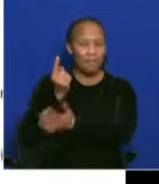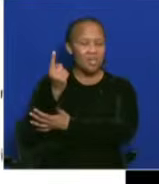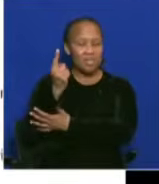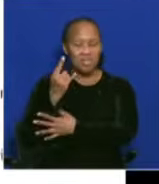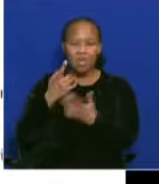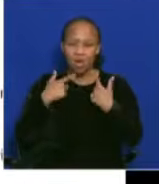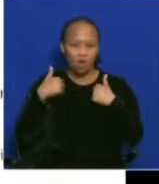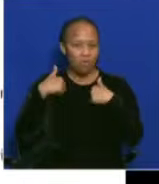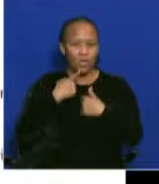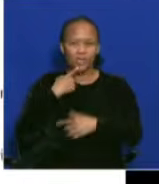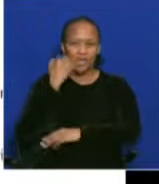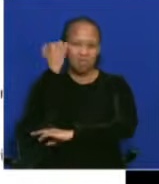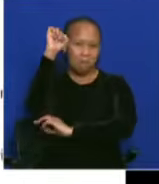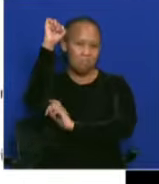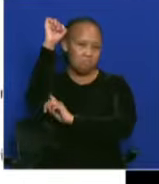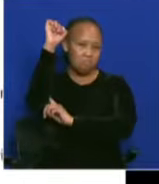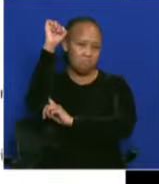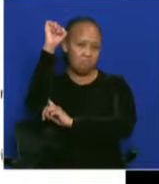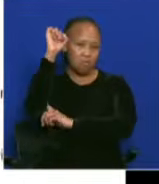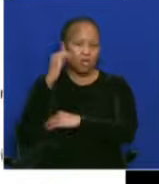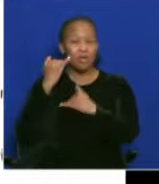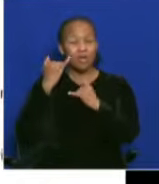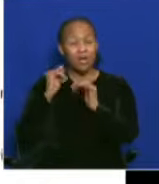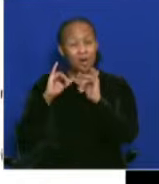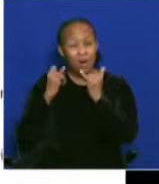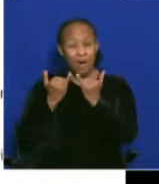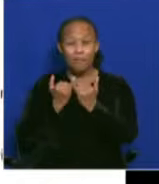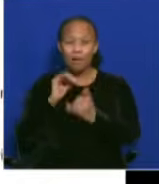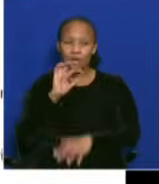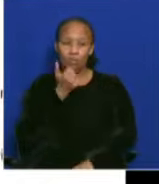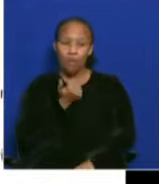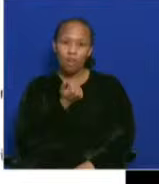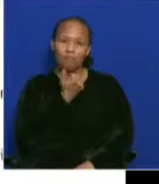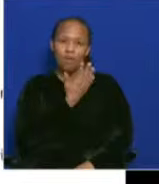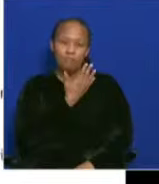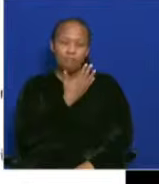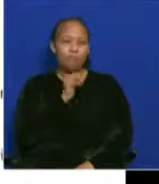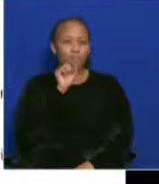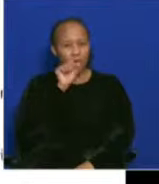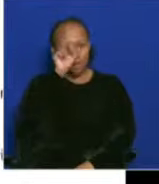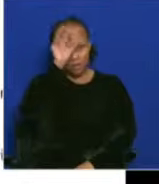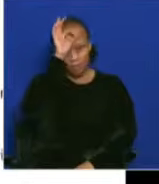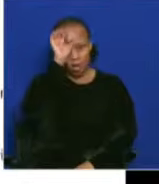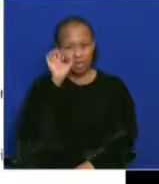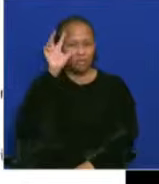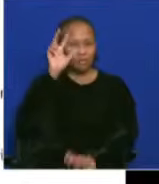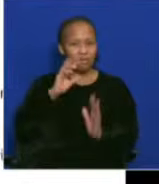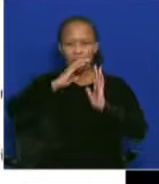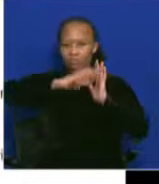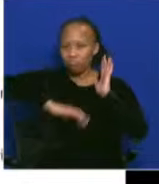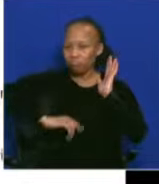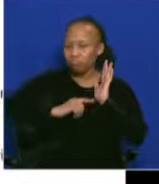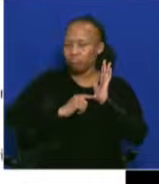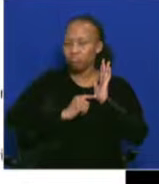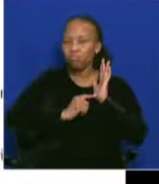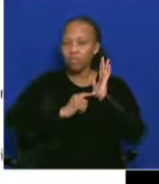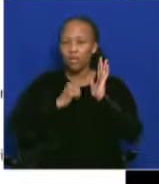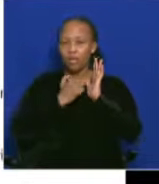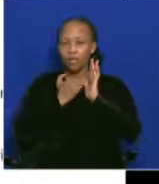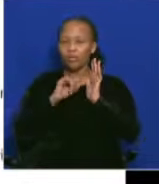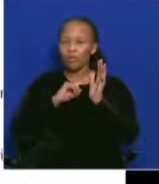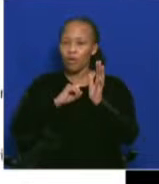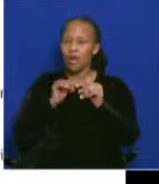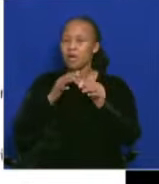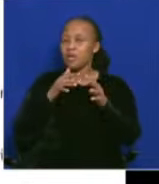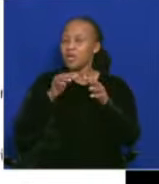Carneylinks respectfully submits that portions of the affidavit appear to conflate historical regulatory matters, unresolved tax disputes, media